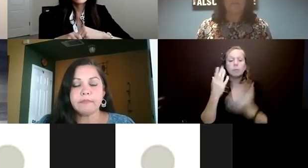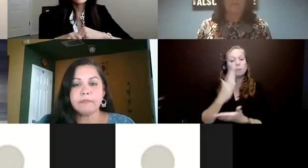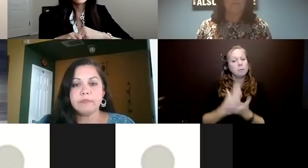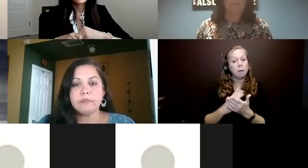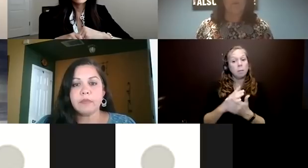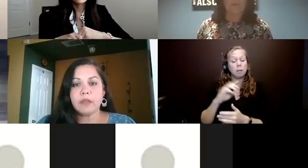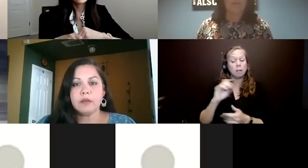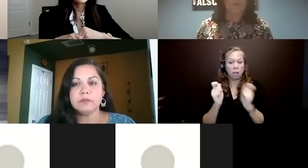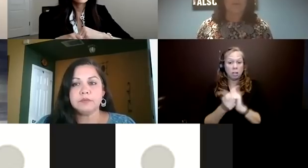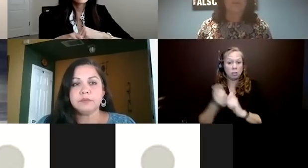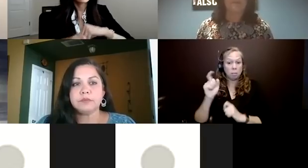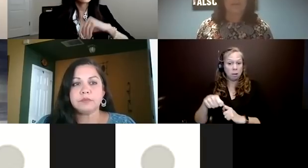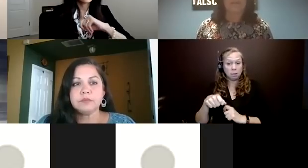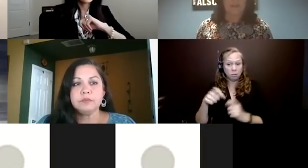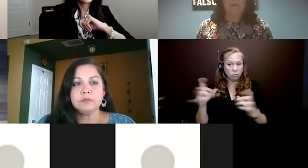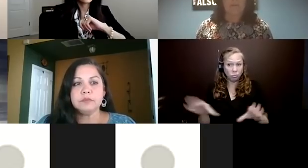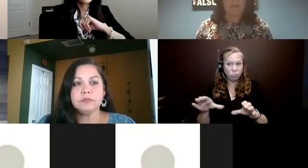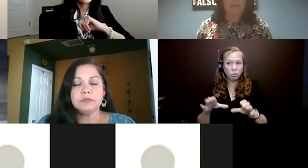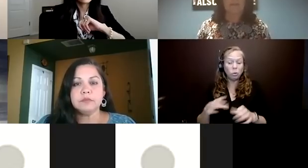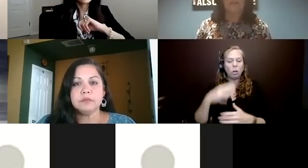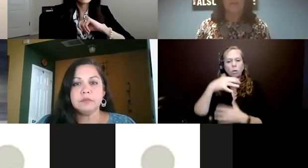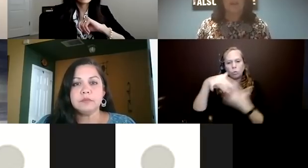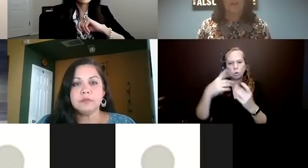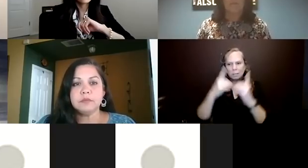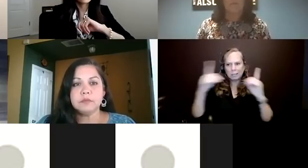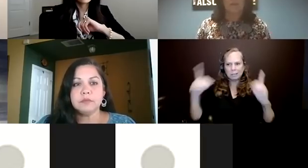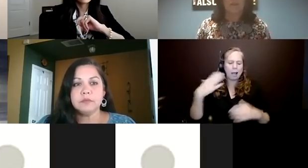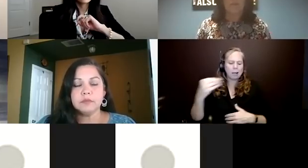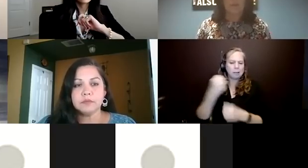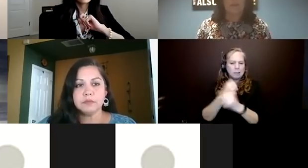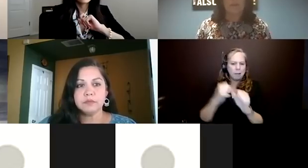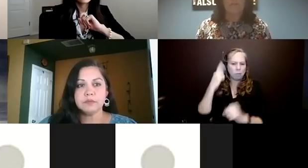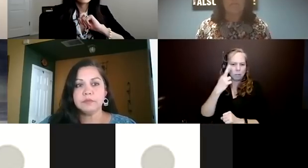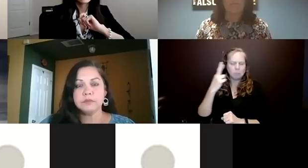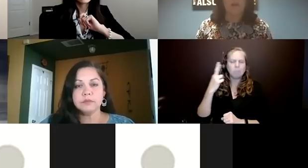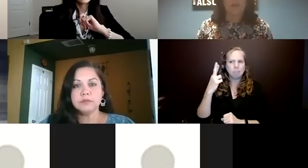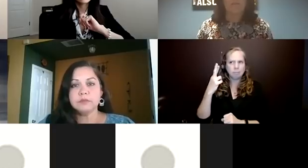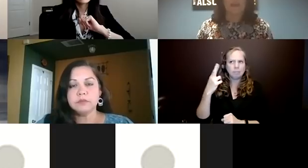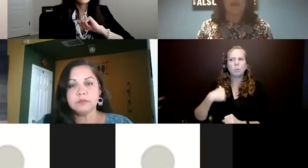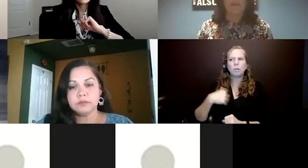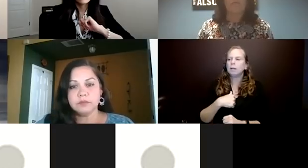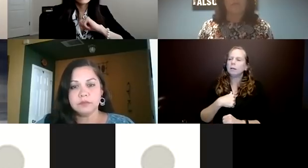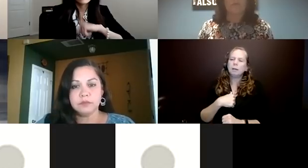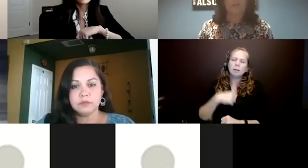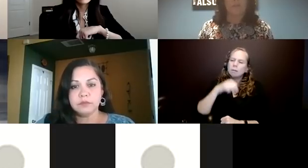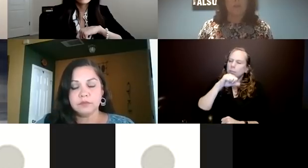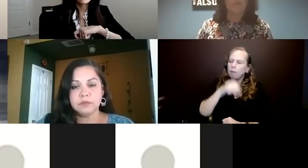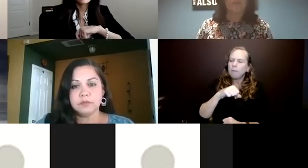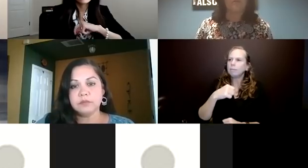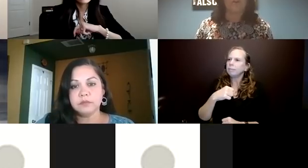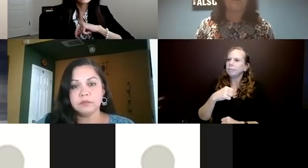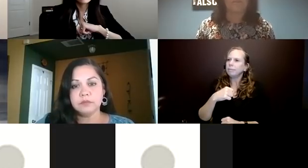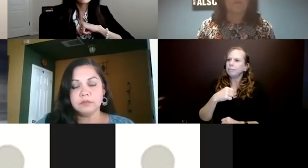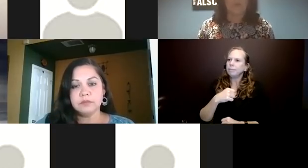make for social distancing and safety reasons. We love to have those very